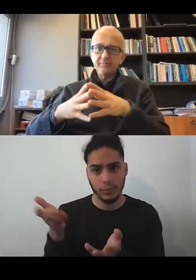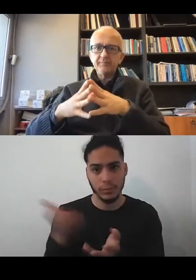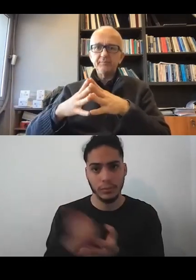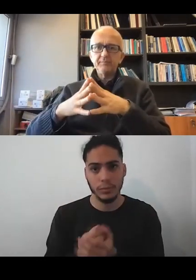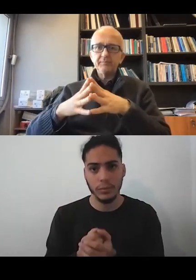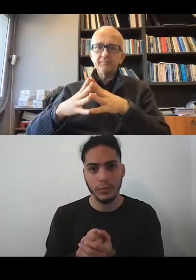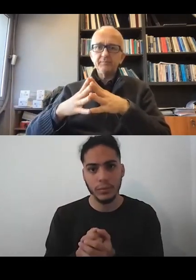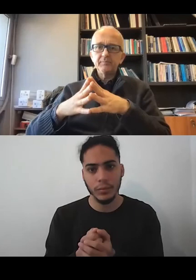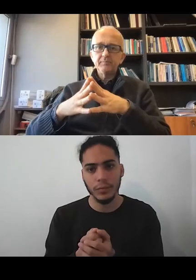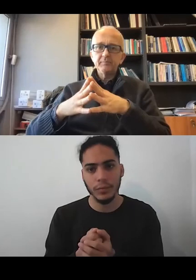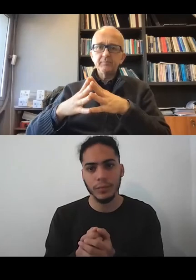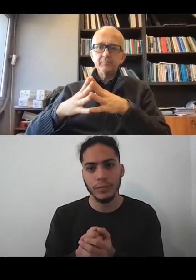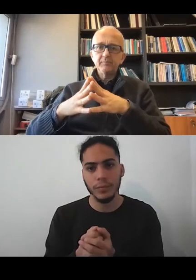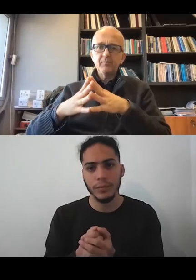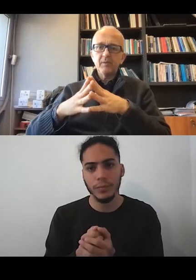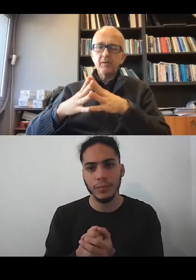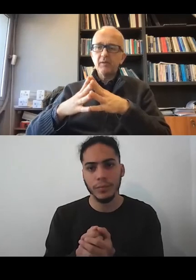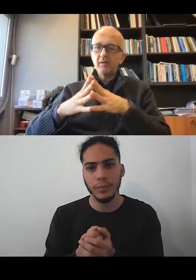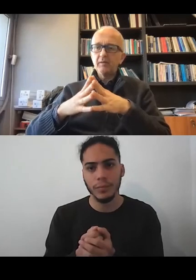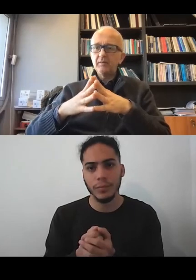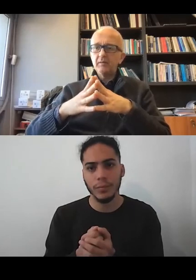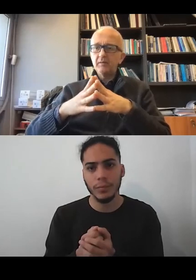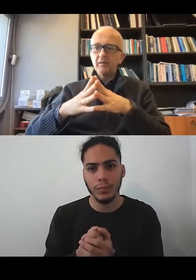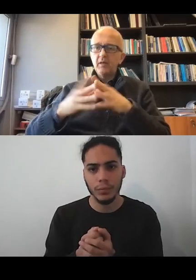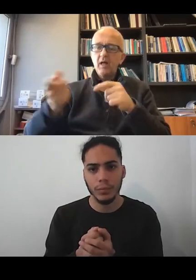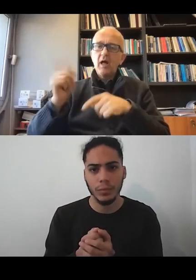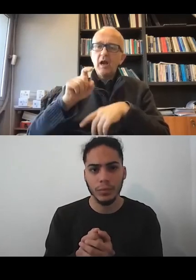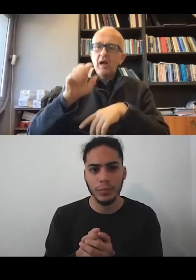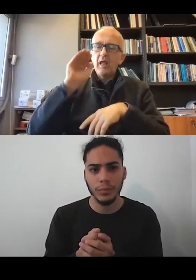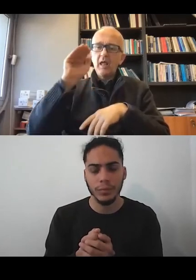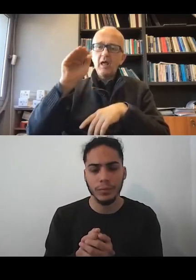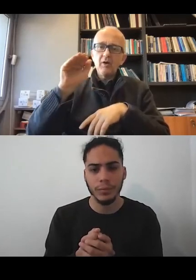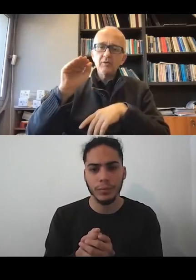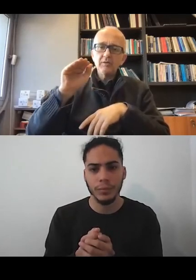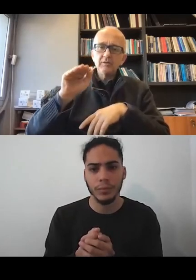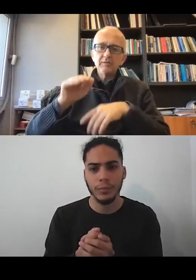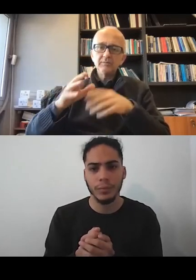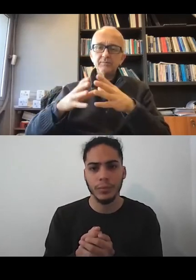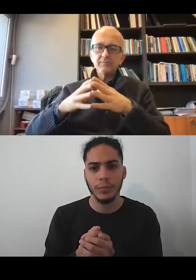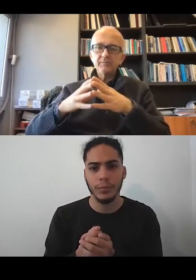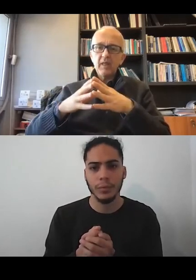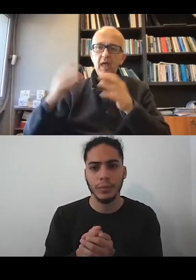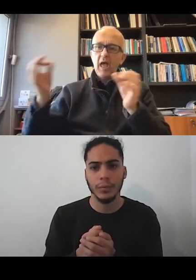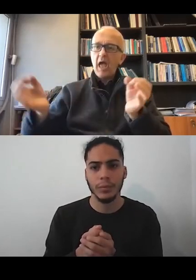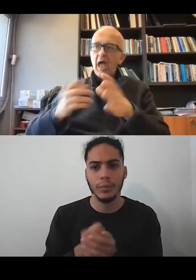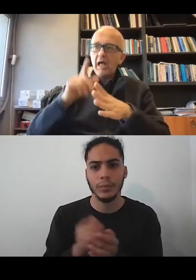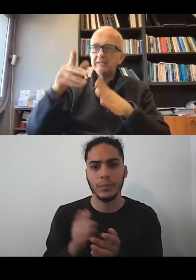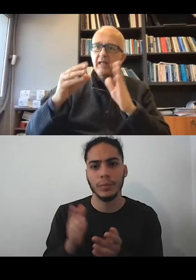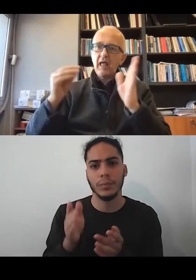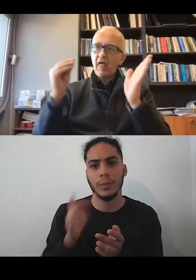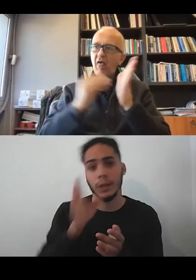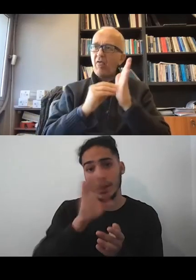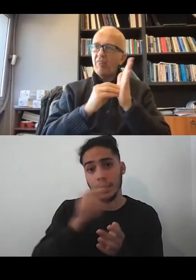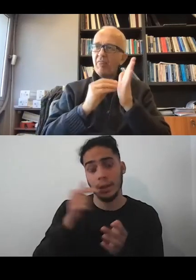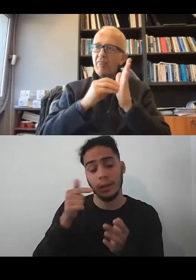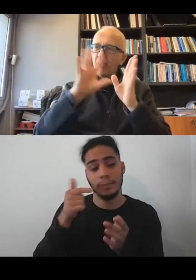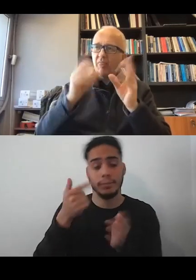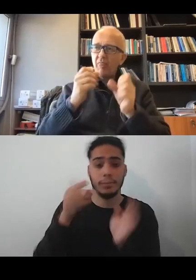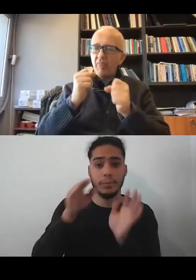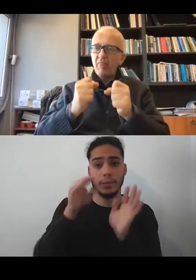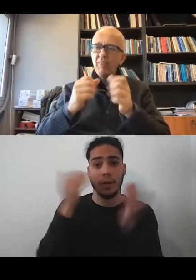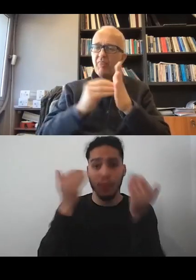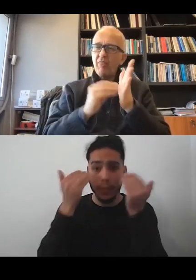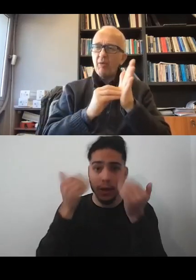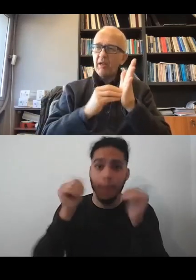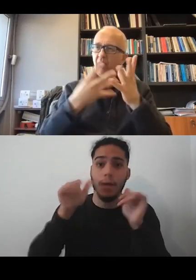And another question is that if the datasets will be made publicly available, yes, they will become publicly